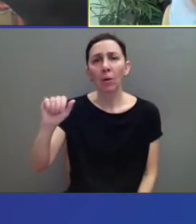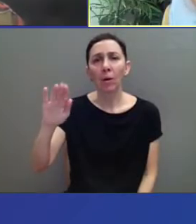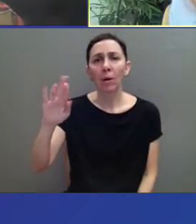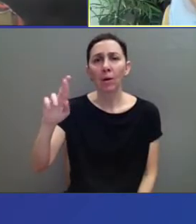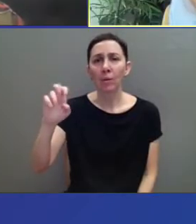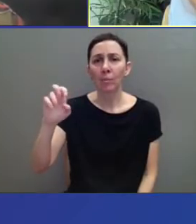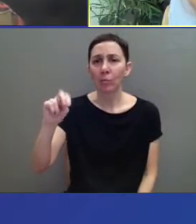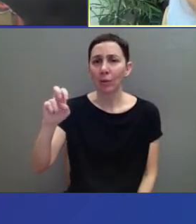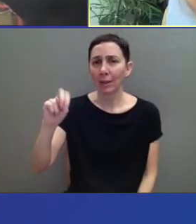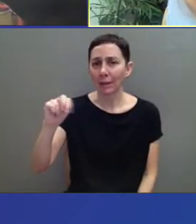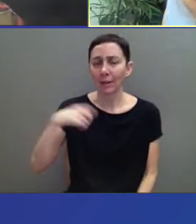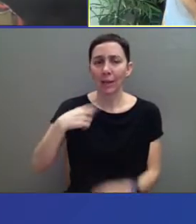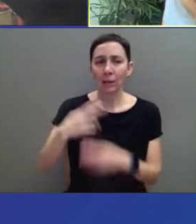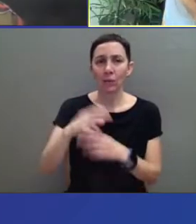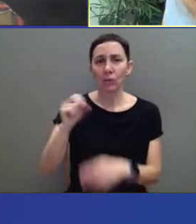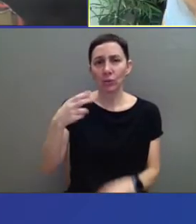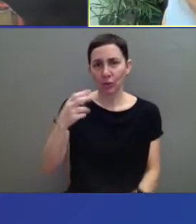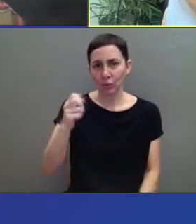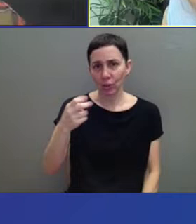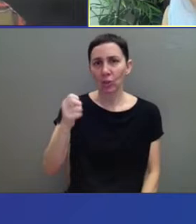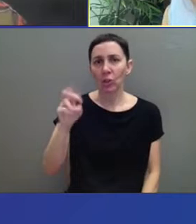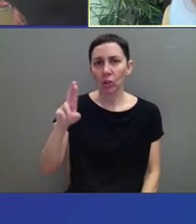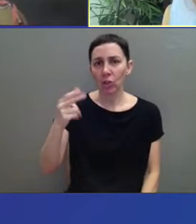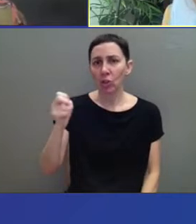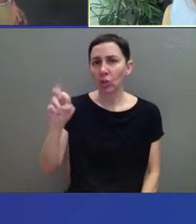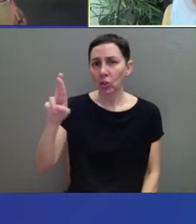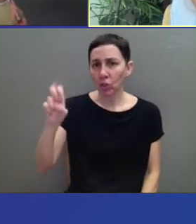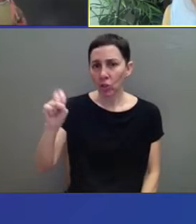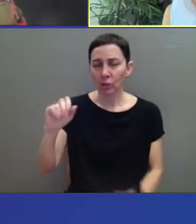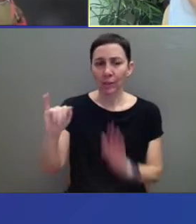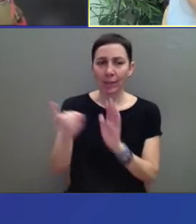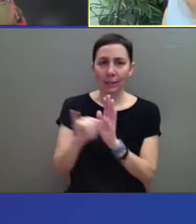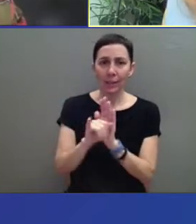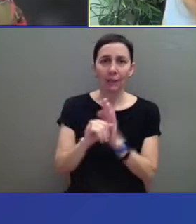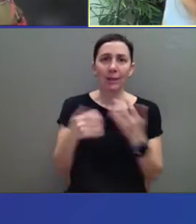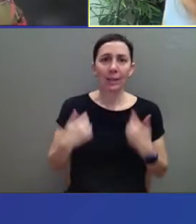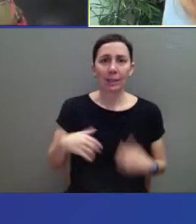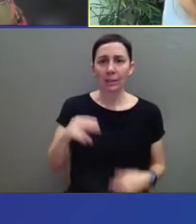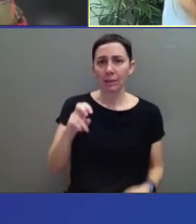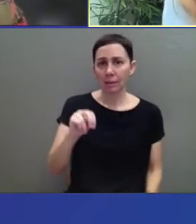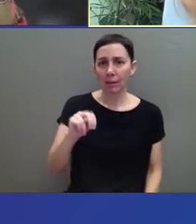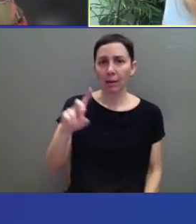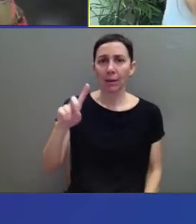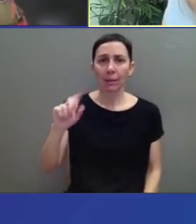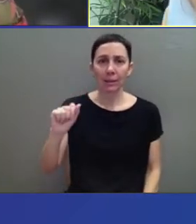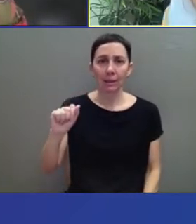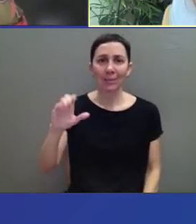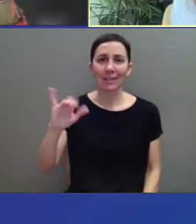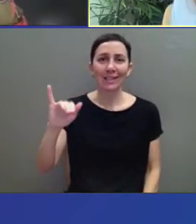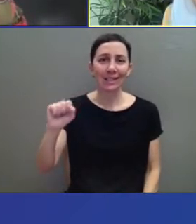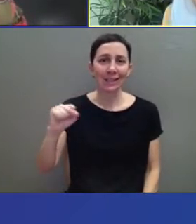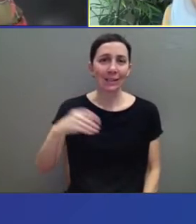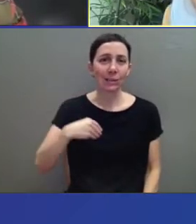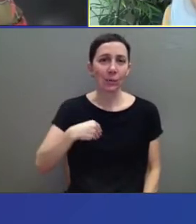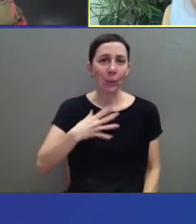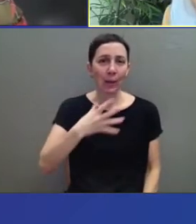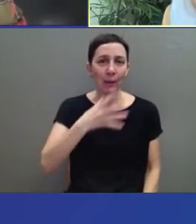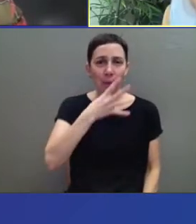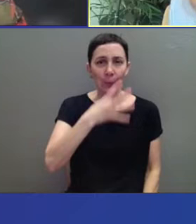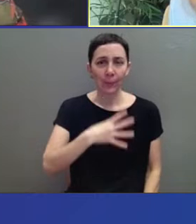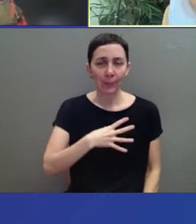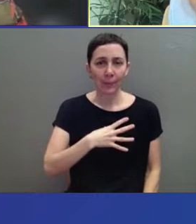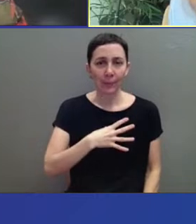pronouns are she, her, hers. I identify as a non-disabled cis white woman. I